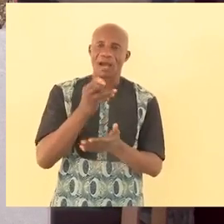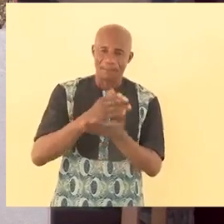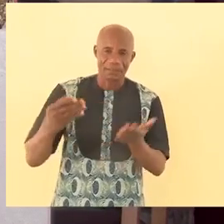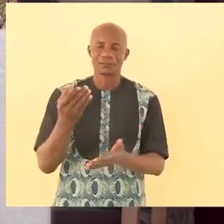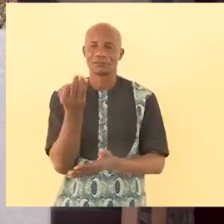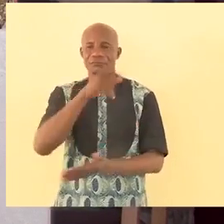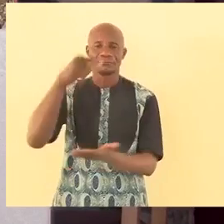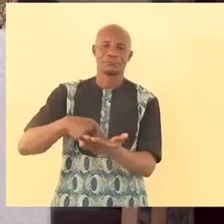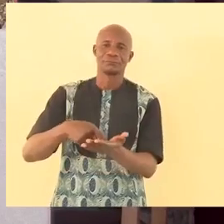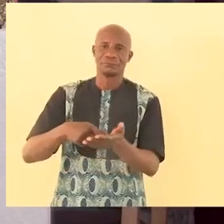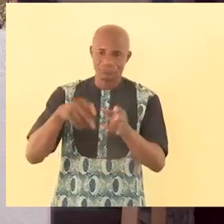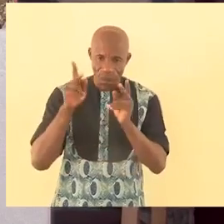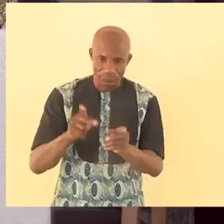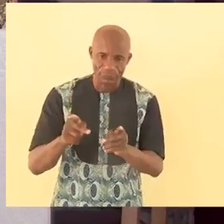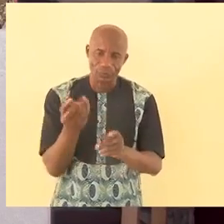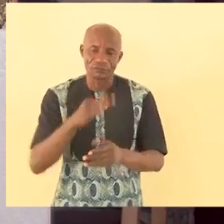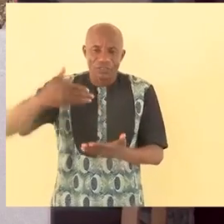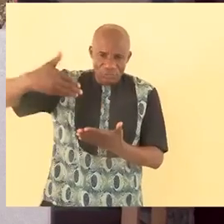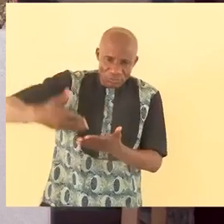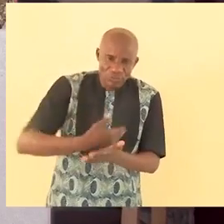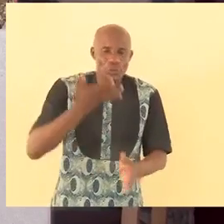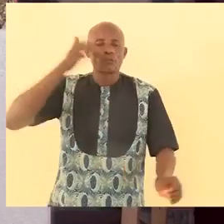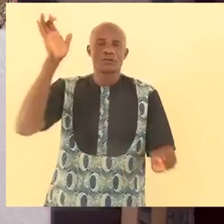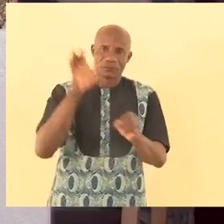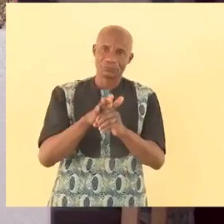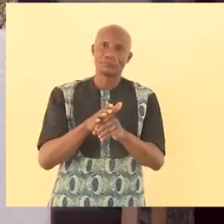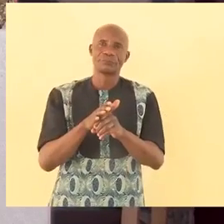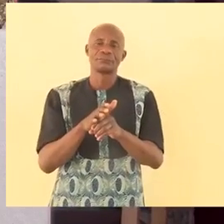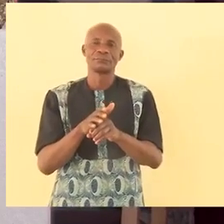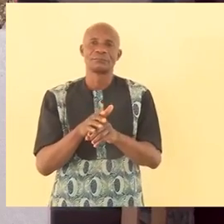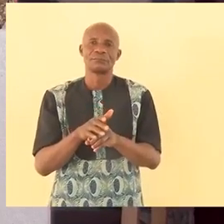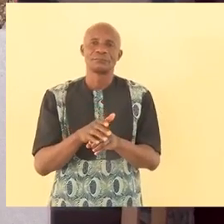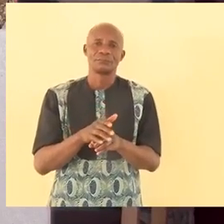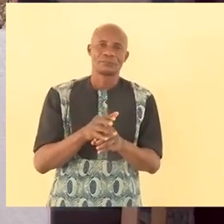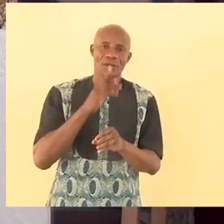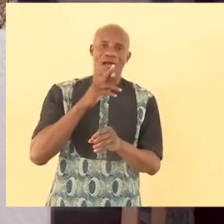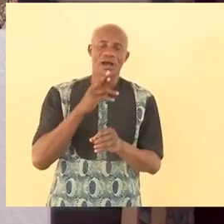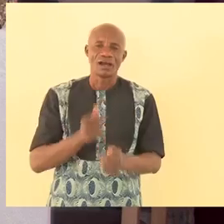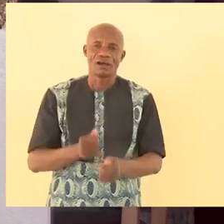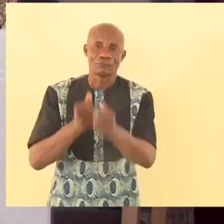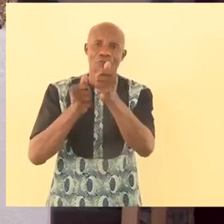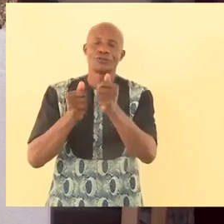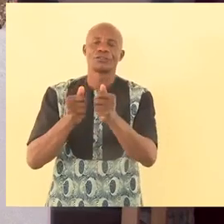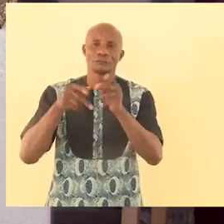are part of this. People of the new covenant are bearing people of the new